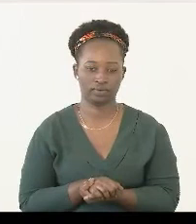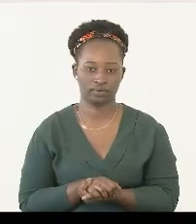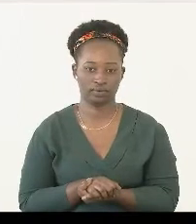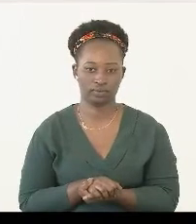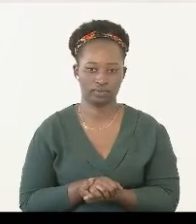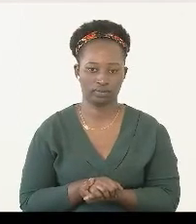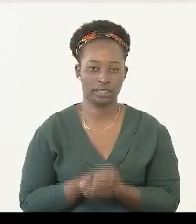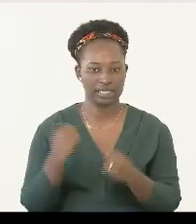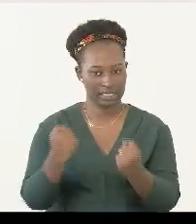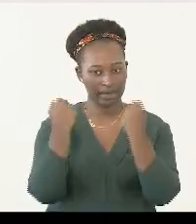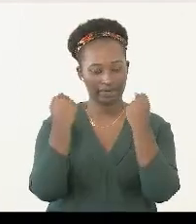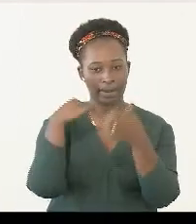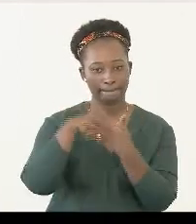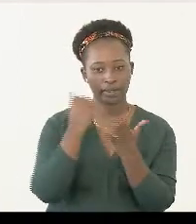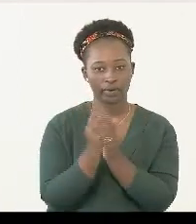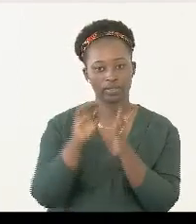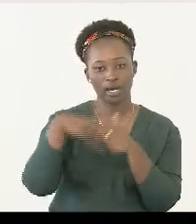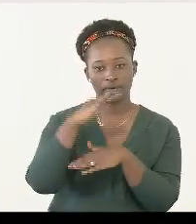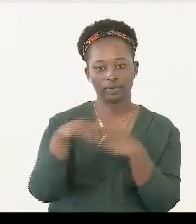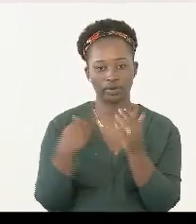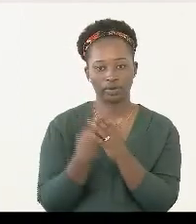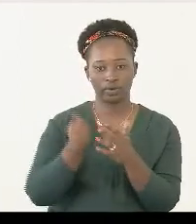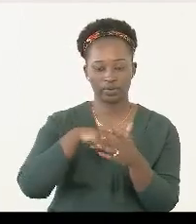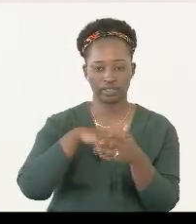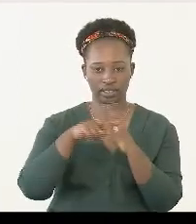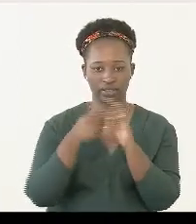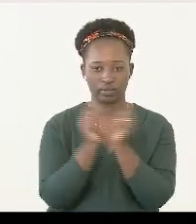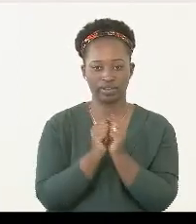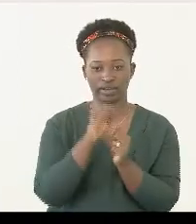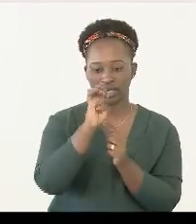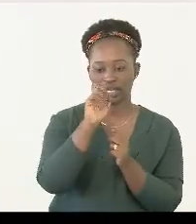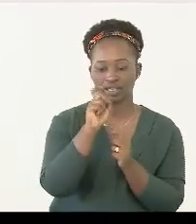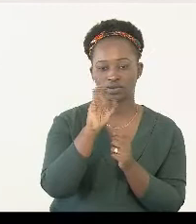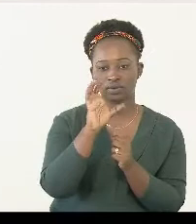So it's heavier because, after all, we started with an exclusively heavier isotope